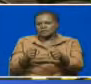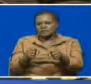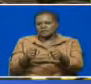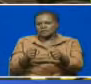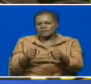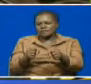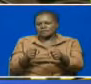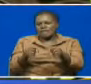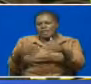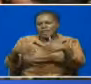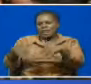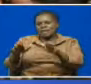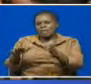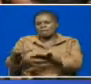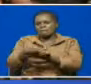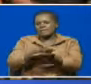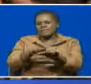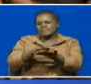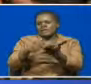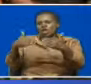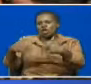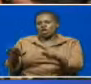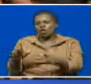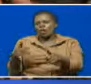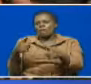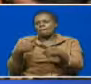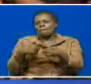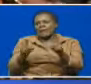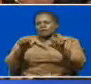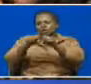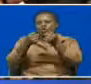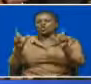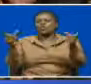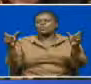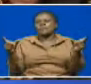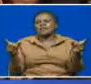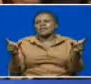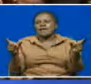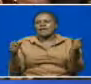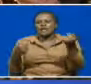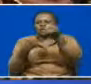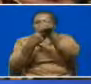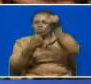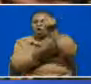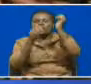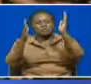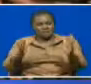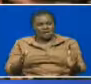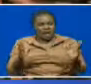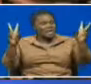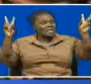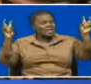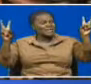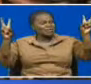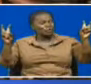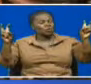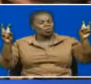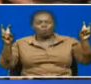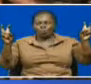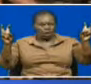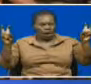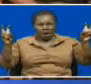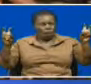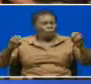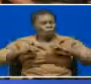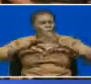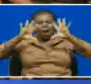all. The foundation has already been lost. But isn't that the fault of social media? Because the whole sponsor thing, aspect of sponsors, you know, it's being